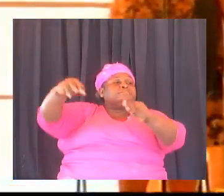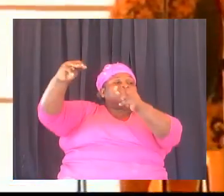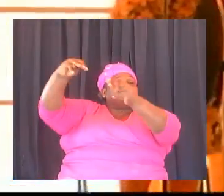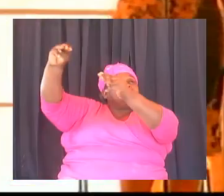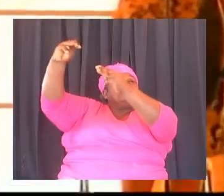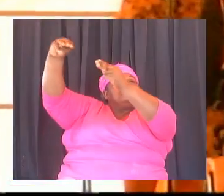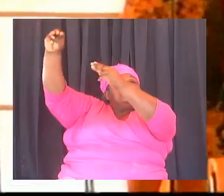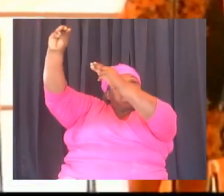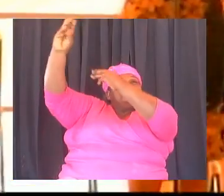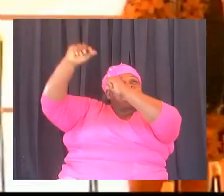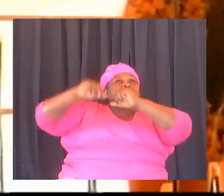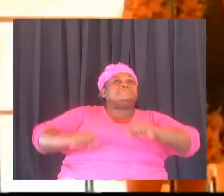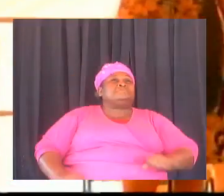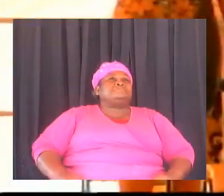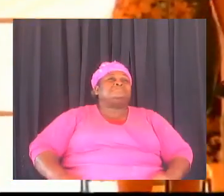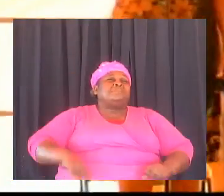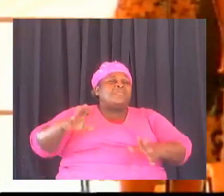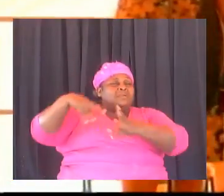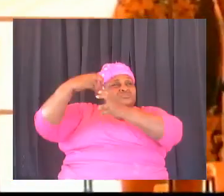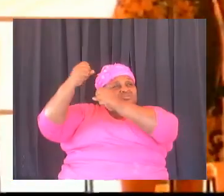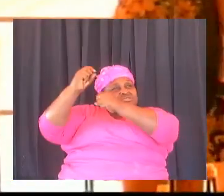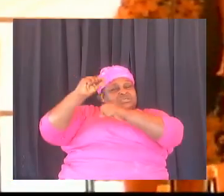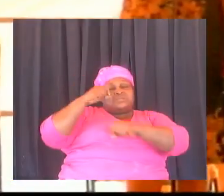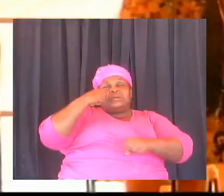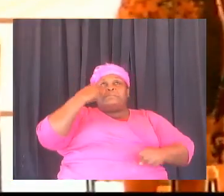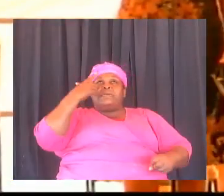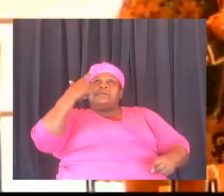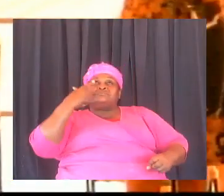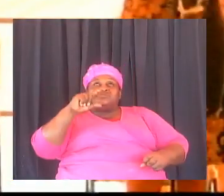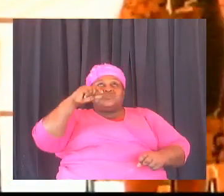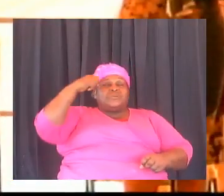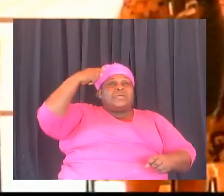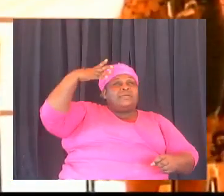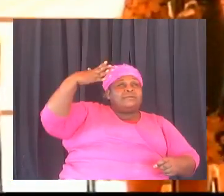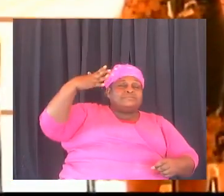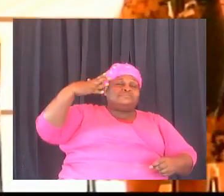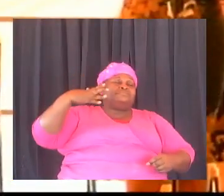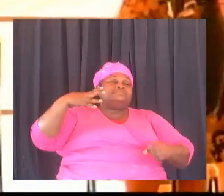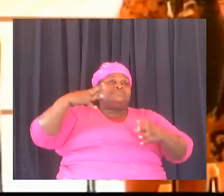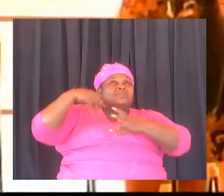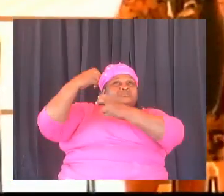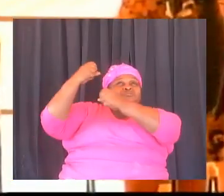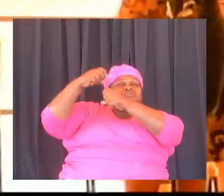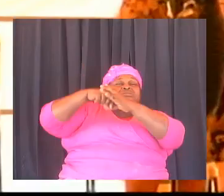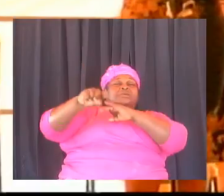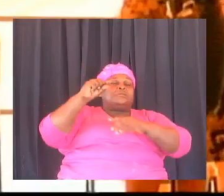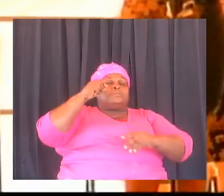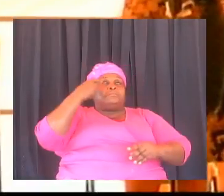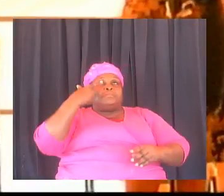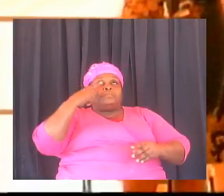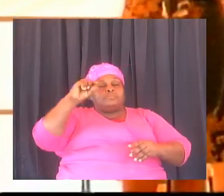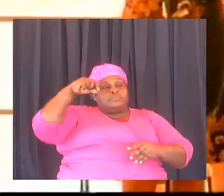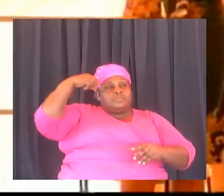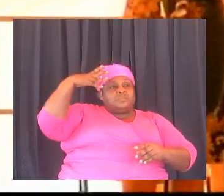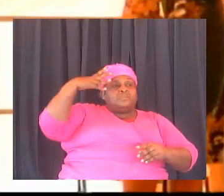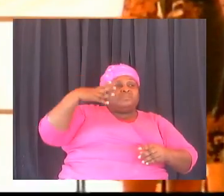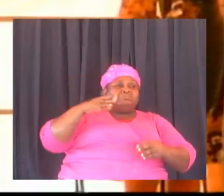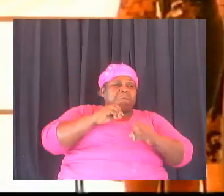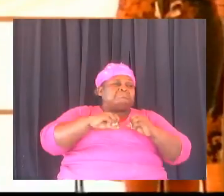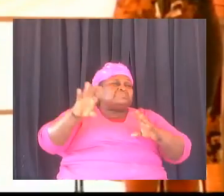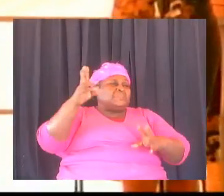Moving up the King's highway. Trusting in amazing grace. Trusting in amazing